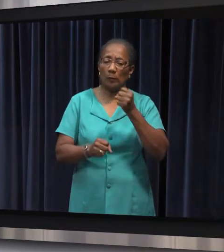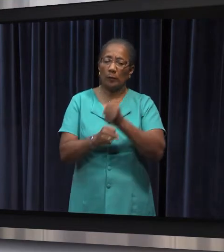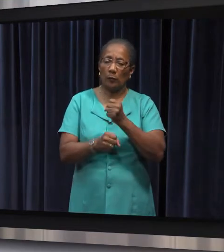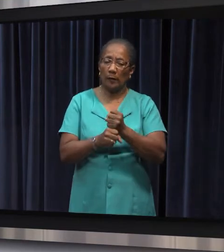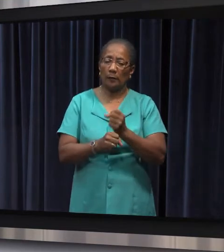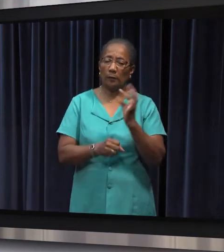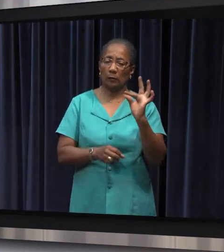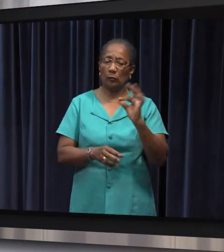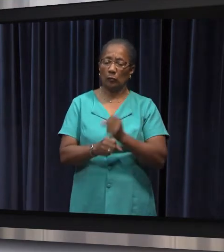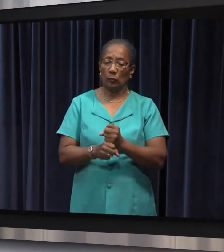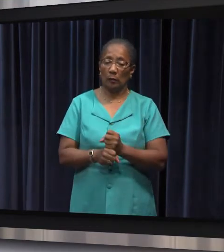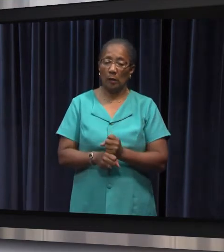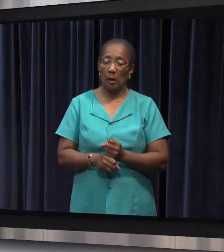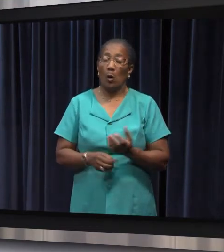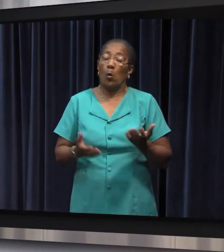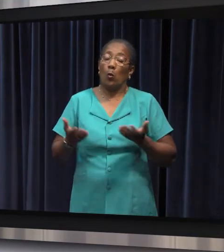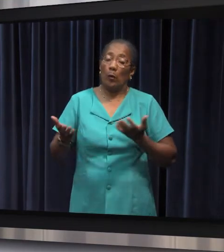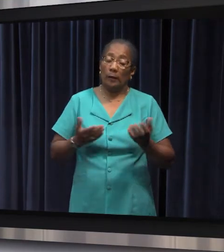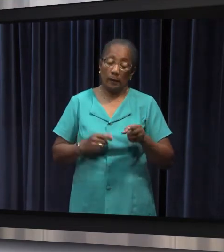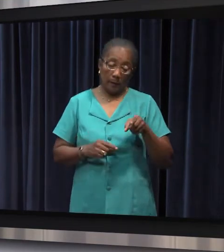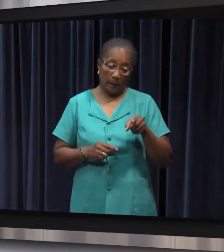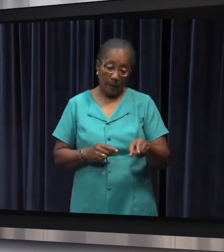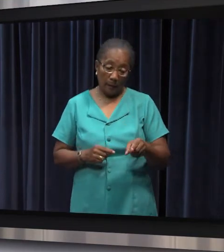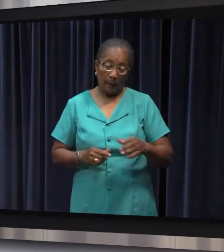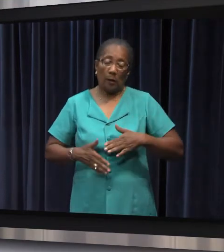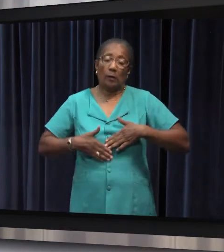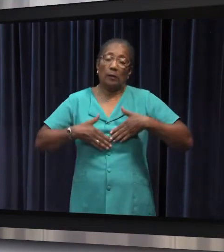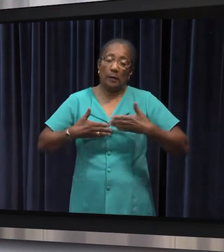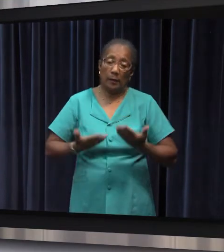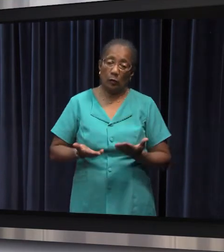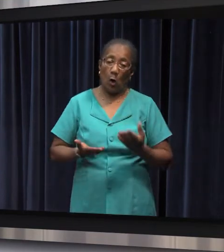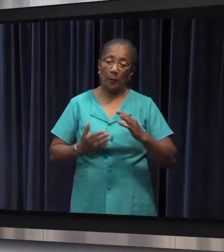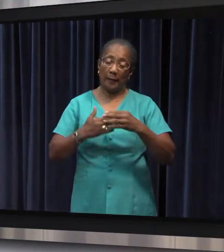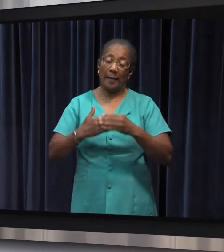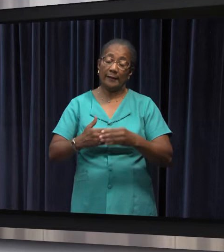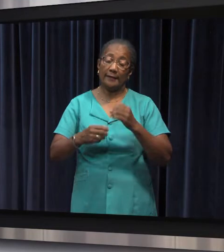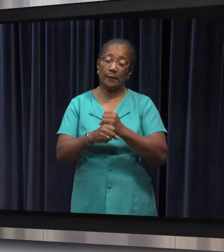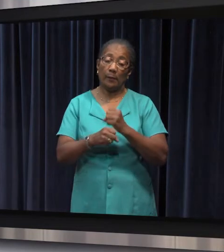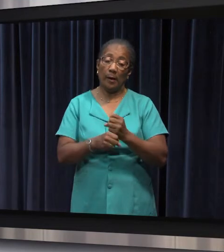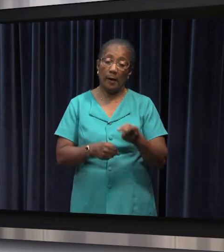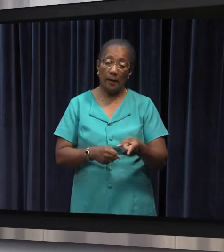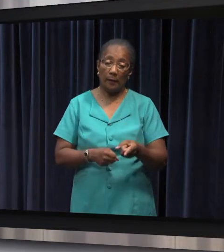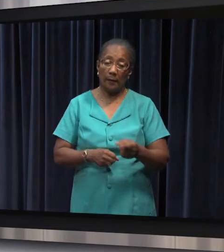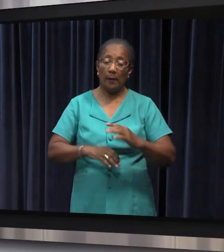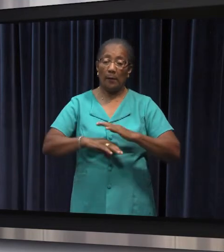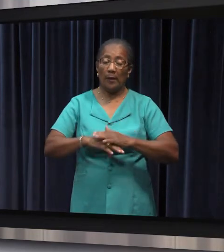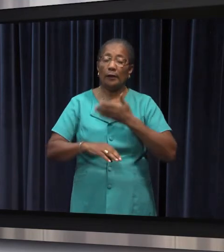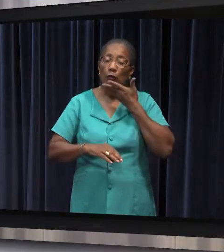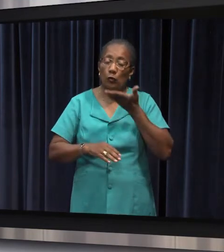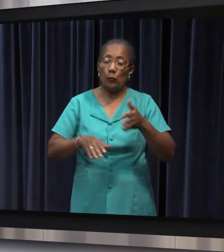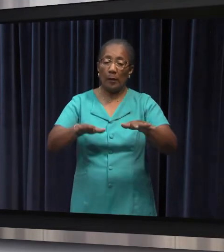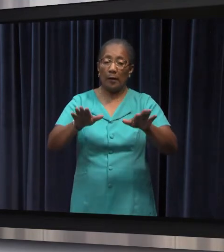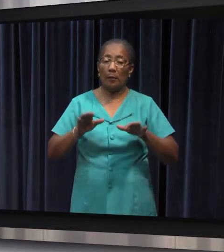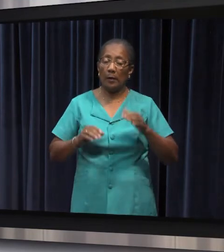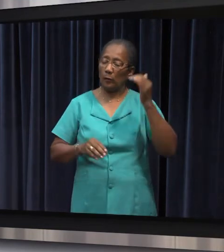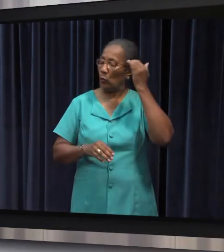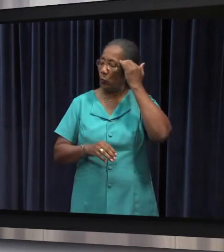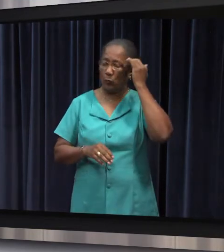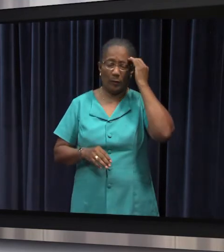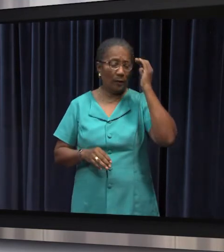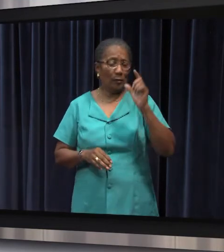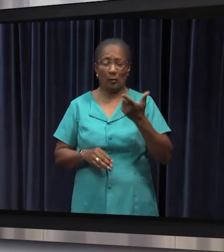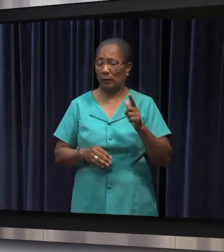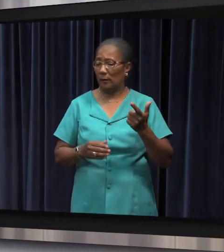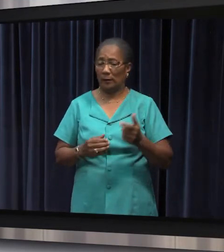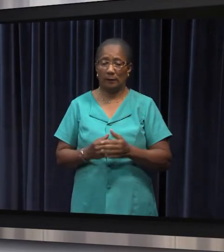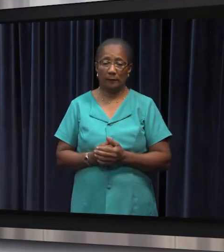someone has to get up to do this job. It's not yet known when the candidates will get the opportunity to